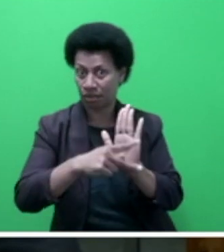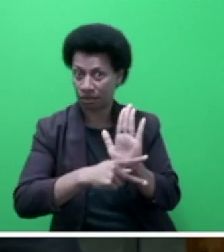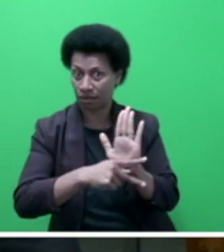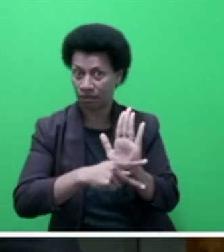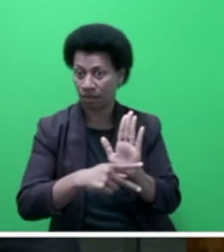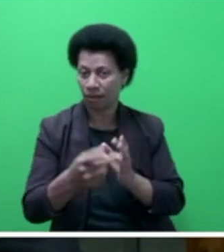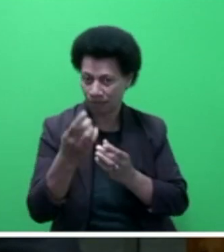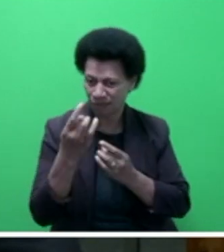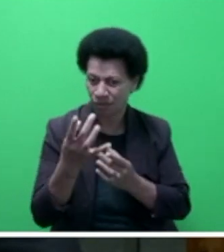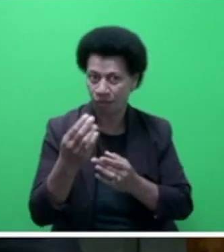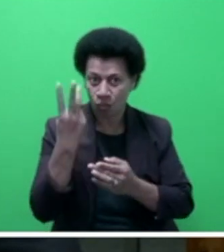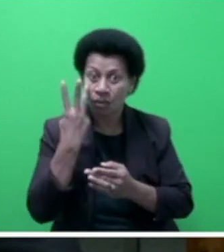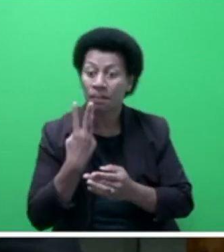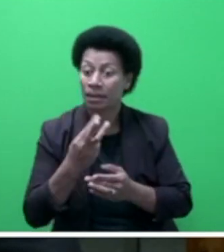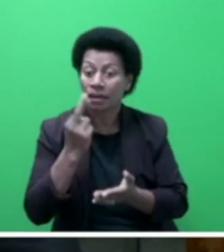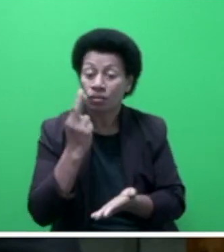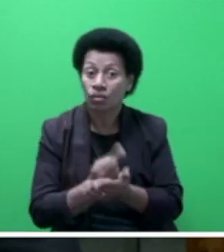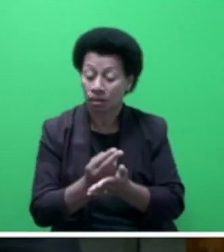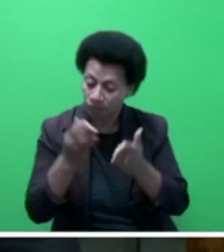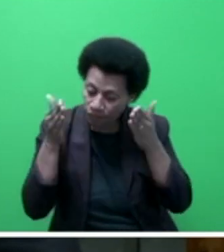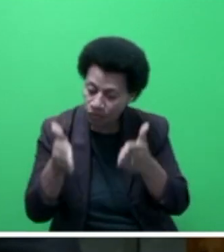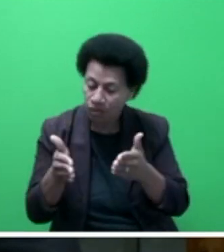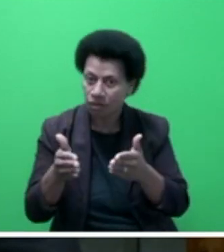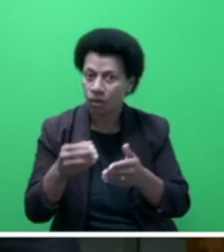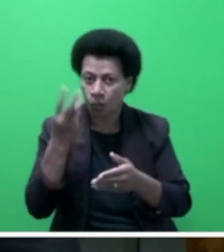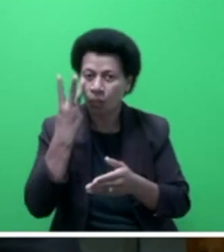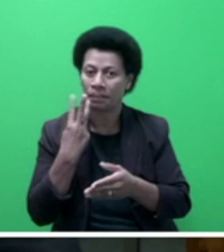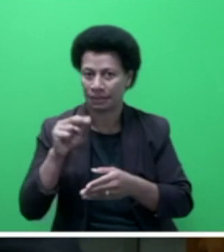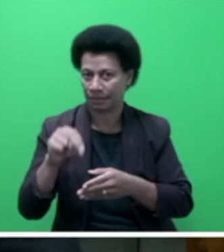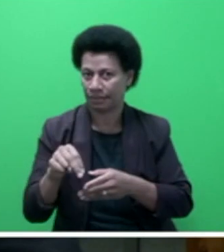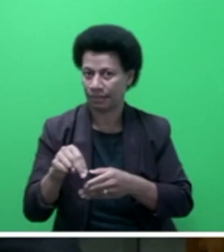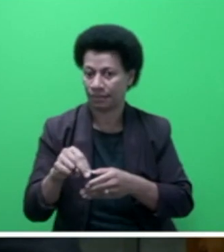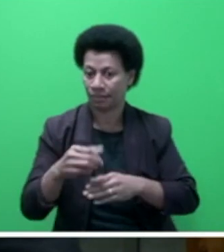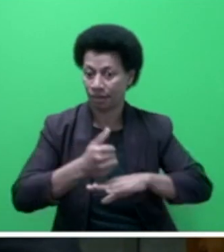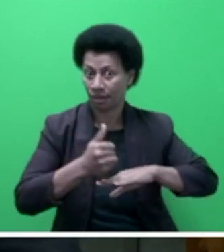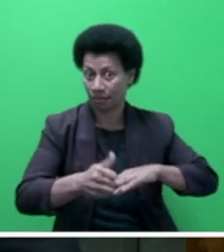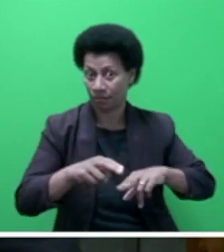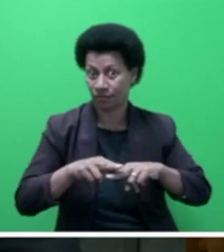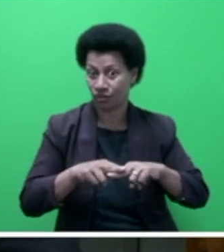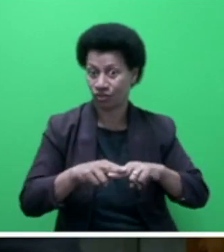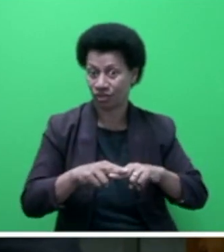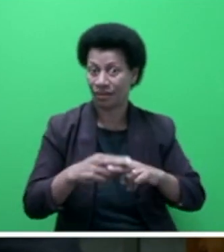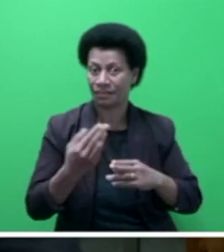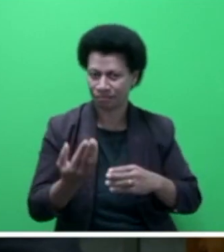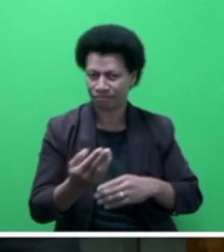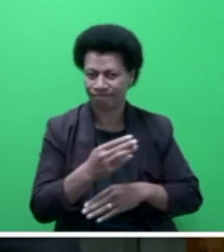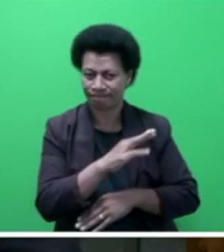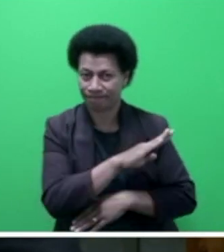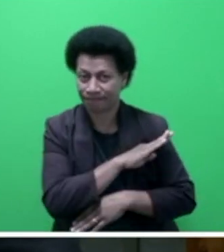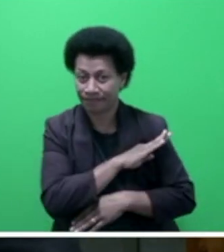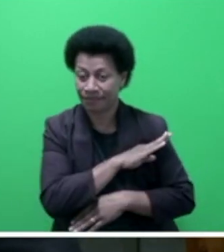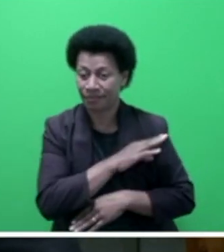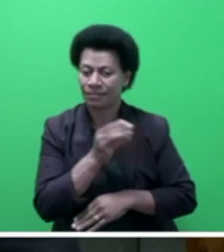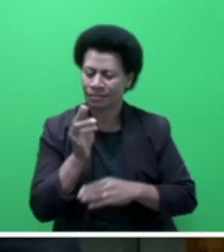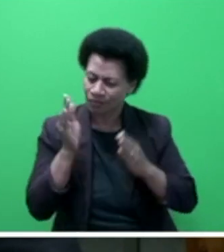women and address the realities of women's needs. The government of Fiji, and especially our Honorable Prime Minister, has given high priority